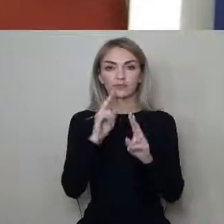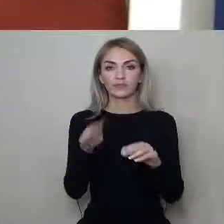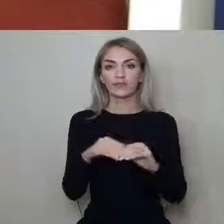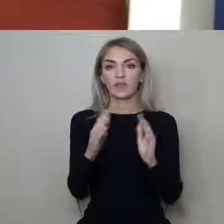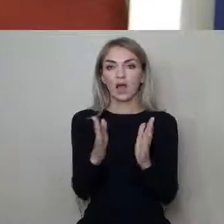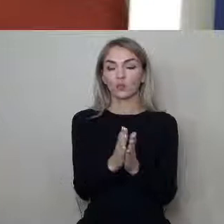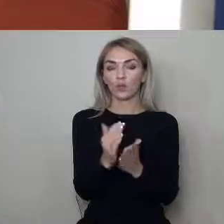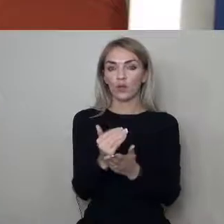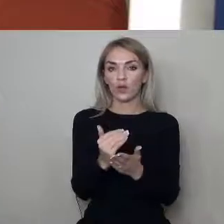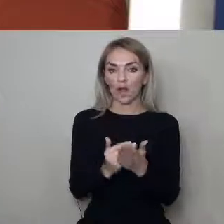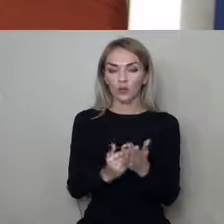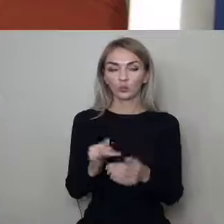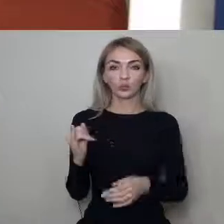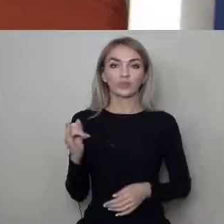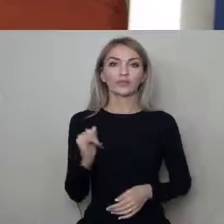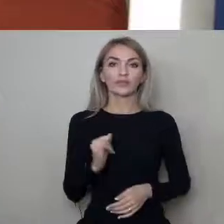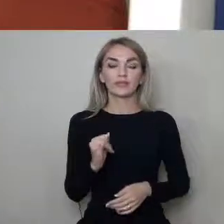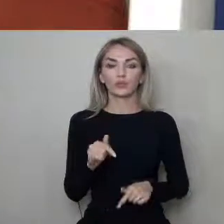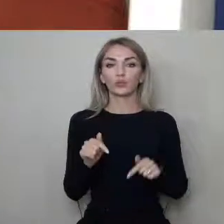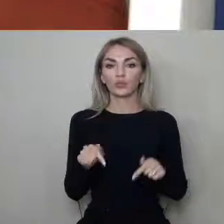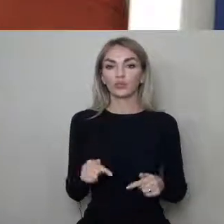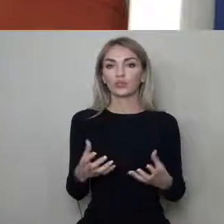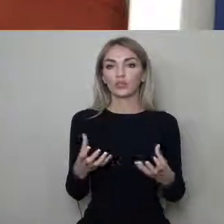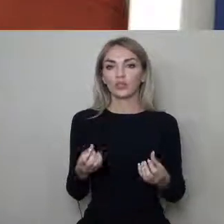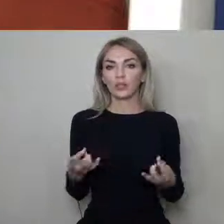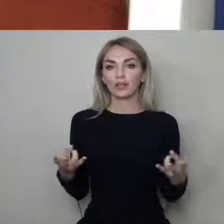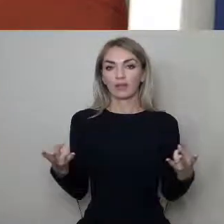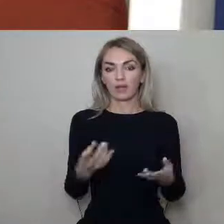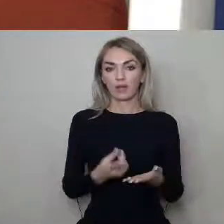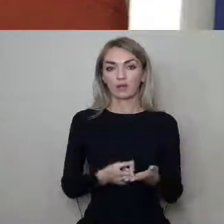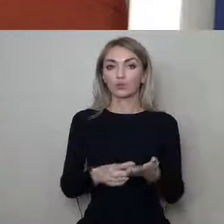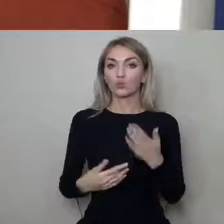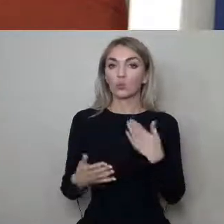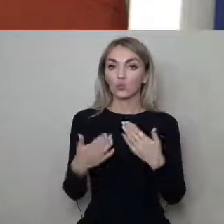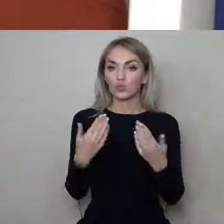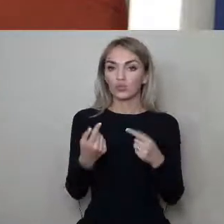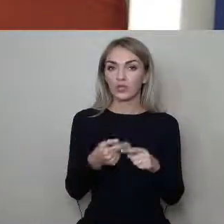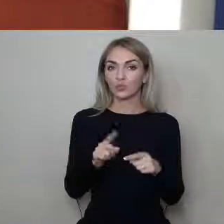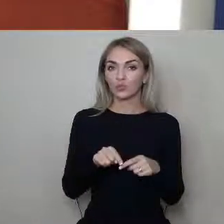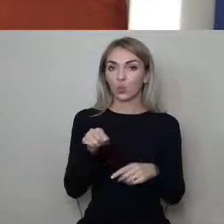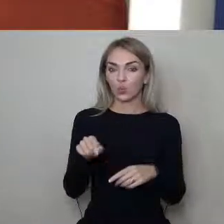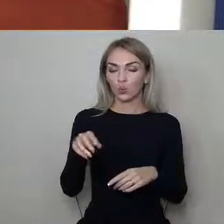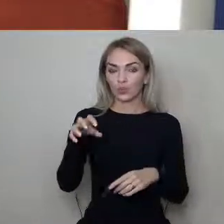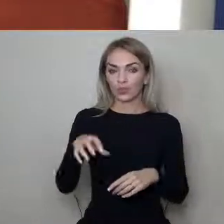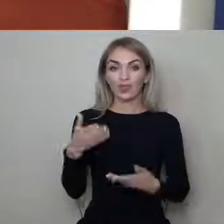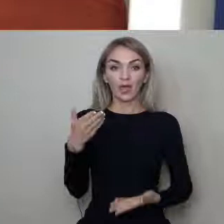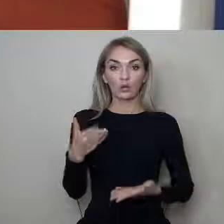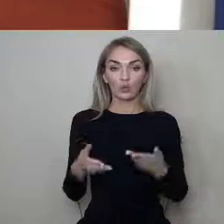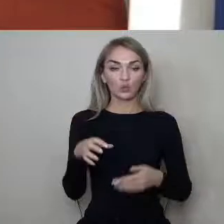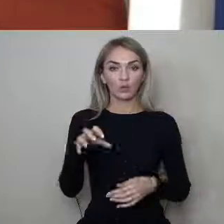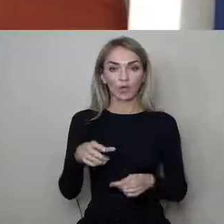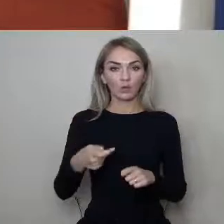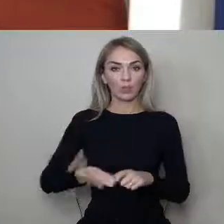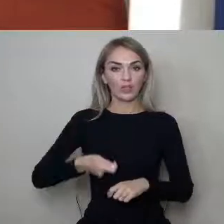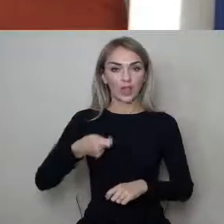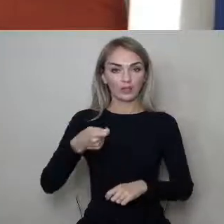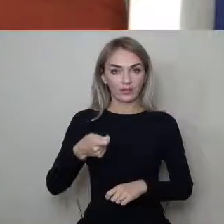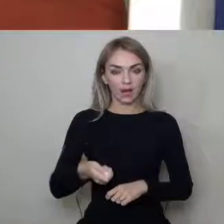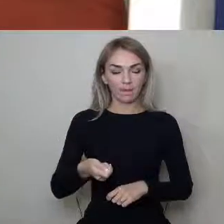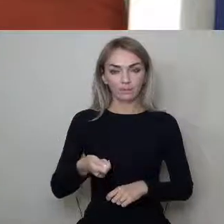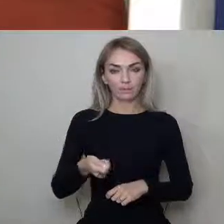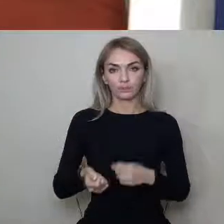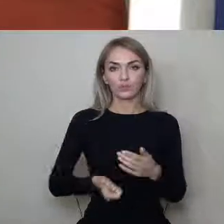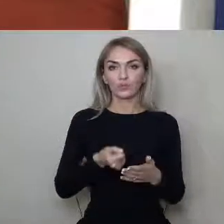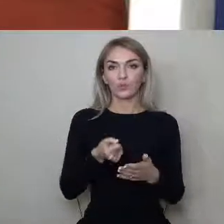appeal or contest that? Under general procedure, you have to prove here that it is related to this subject. If that's